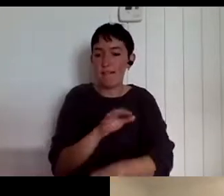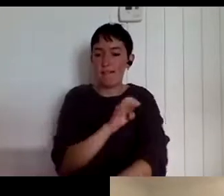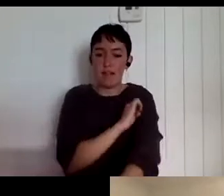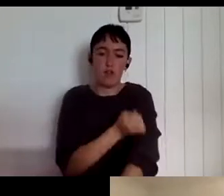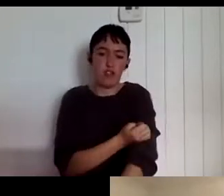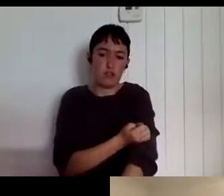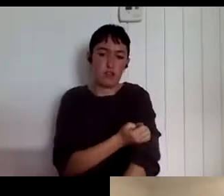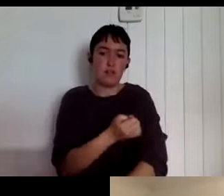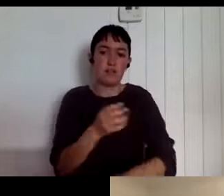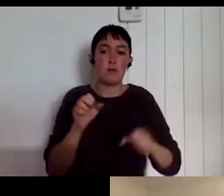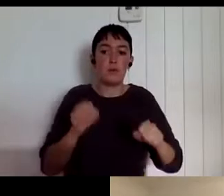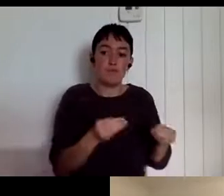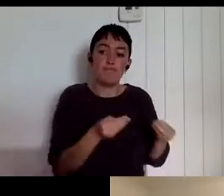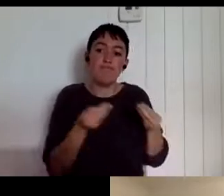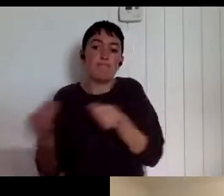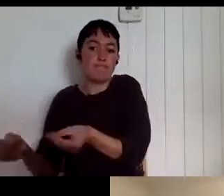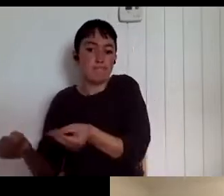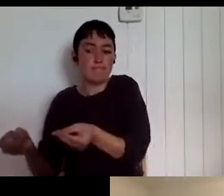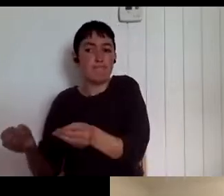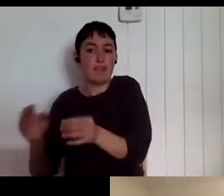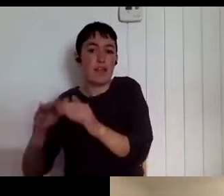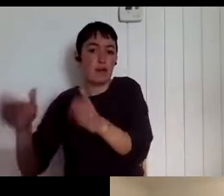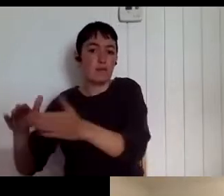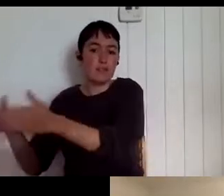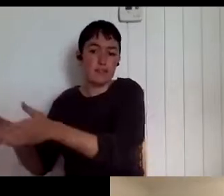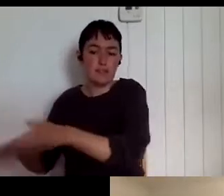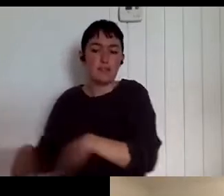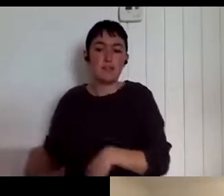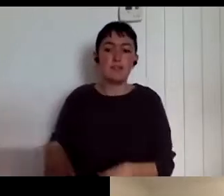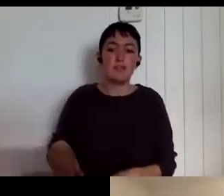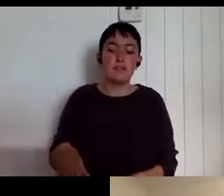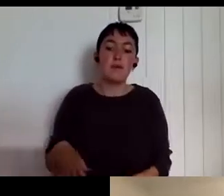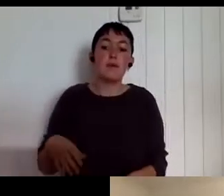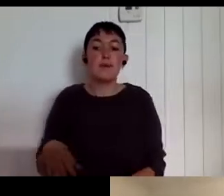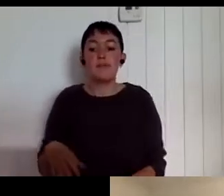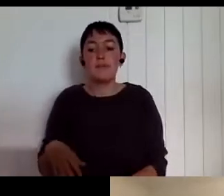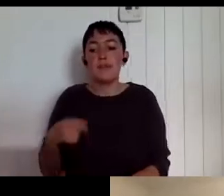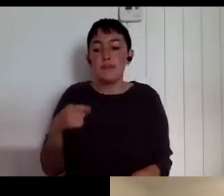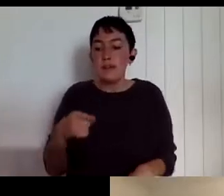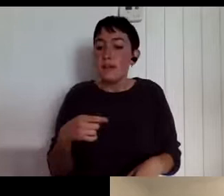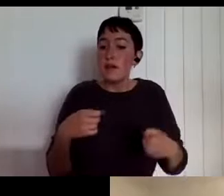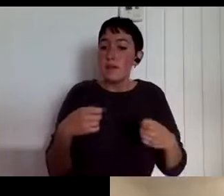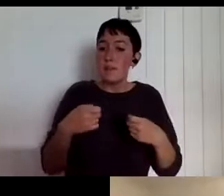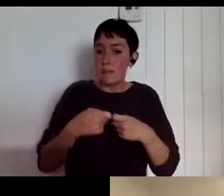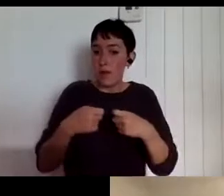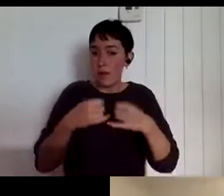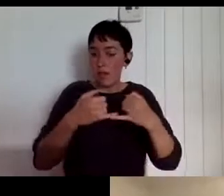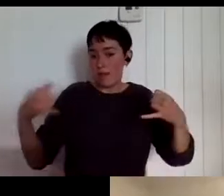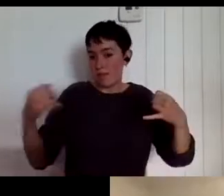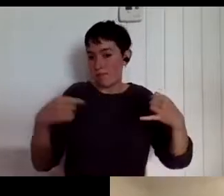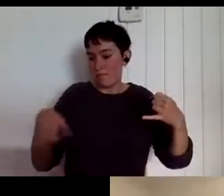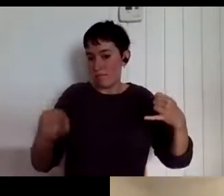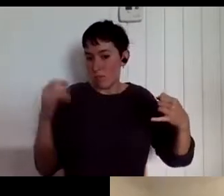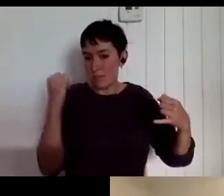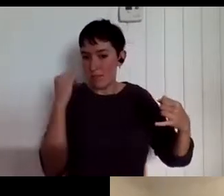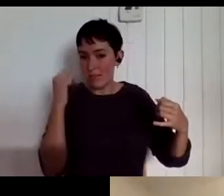the, you know, the central energy from the power plants, and through the transmission lines, like the cables that you see everywhere and things like that, you distribute it to different sectors that you need it, right? So as long as